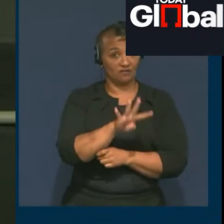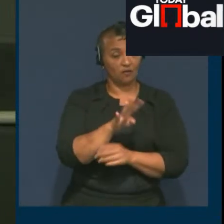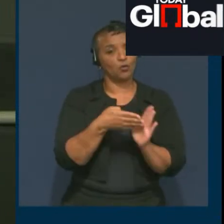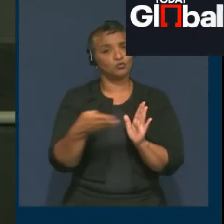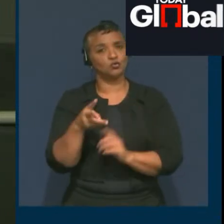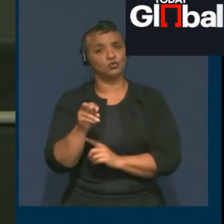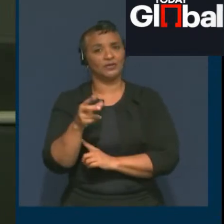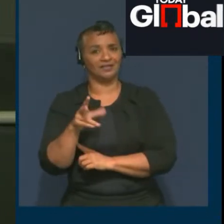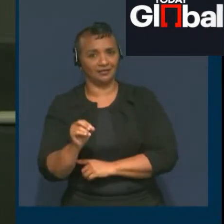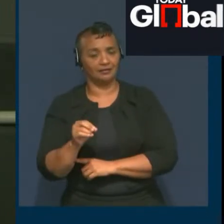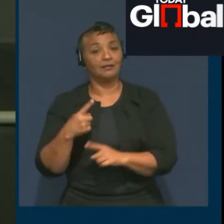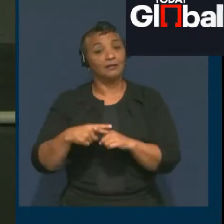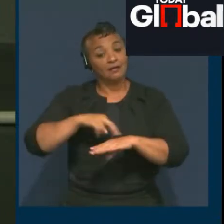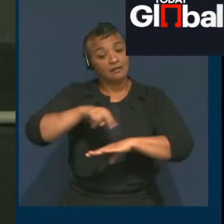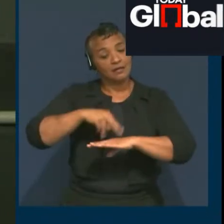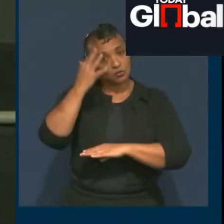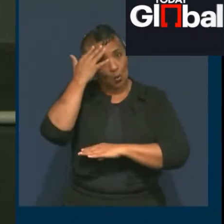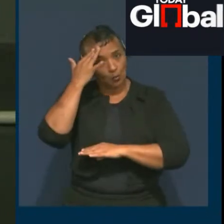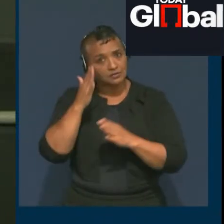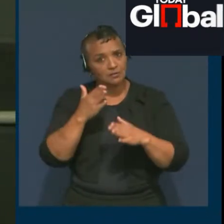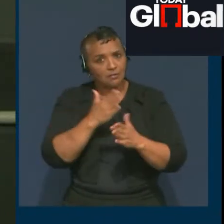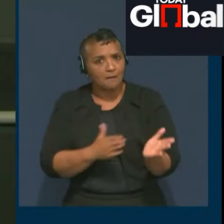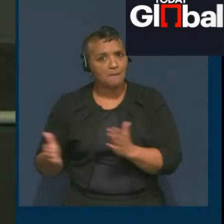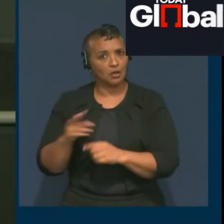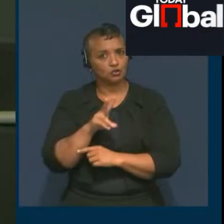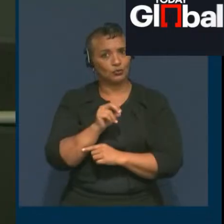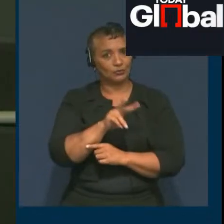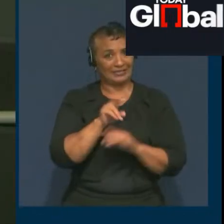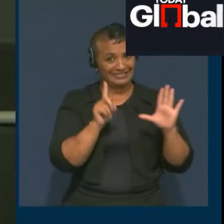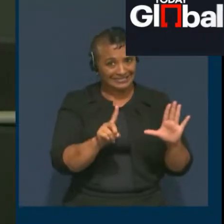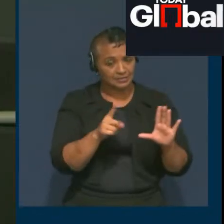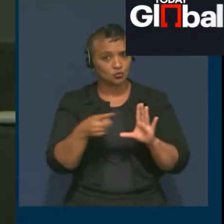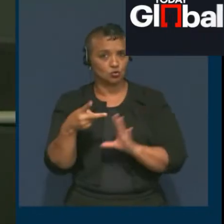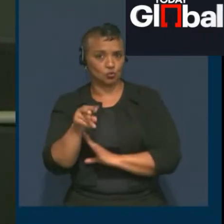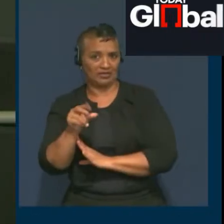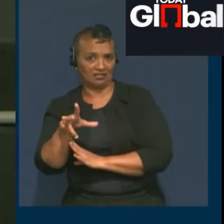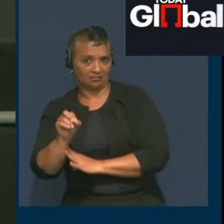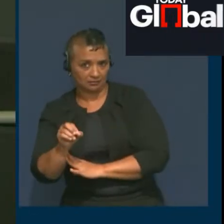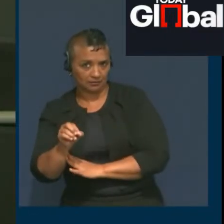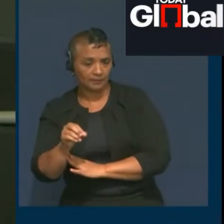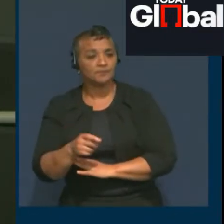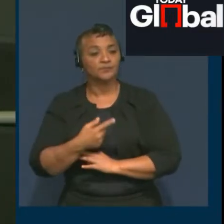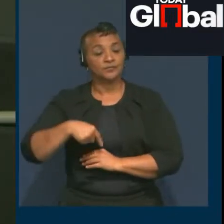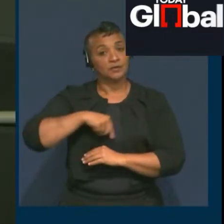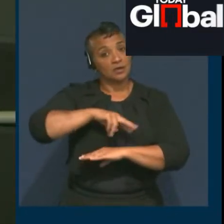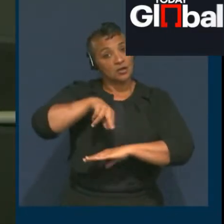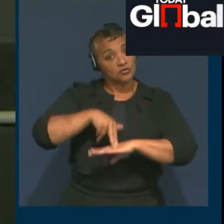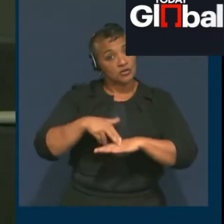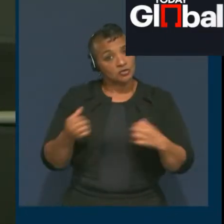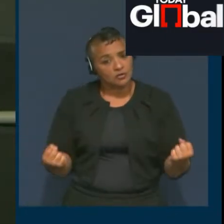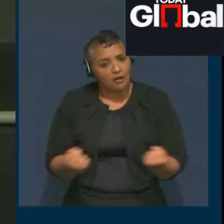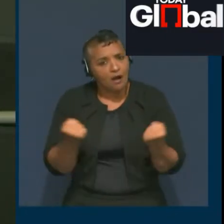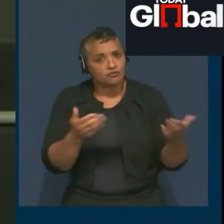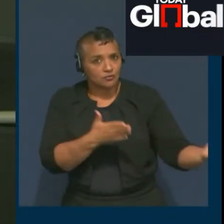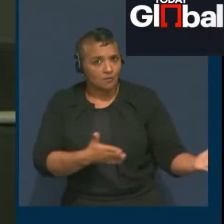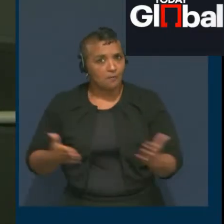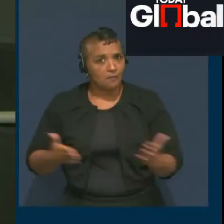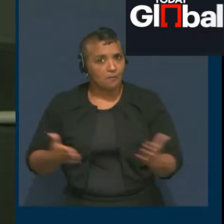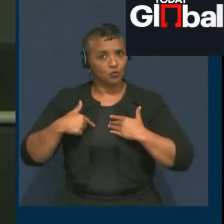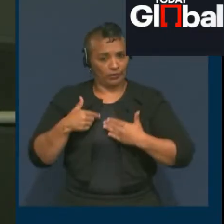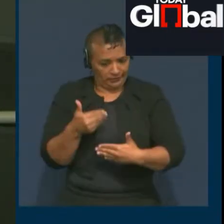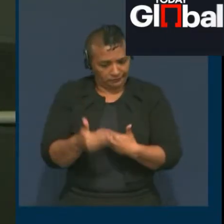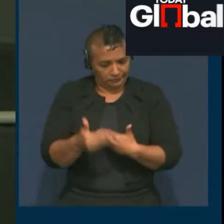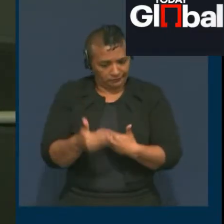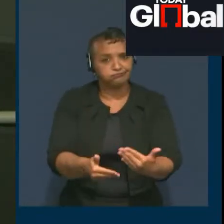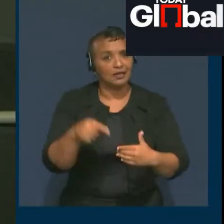National Autism Action Plan 2026-2030. The National Human Rights Action Plan, which the state is working to adopt, also